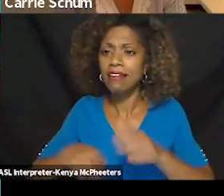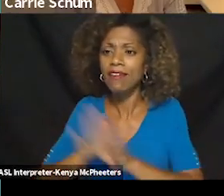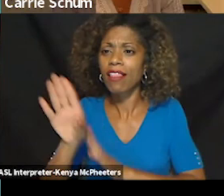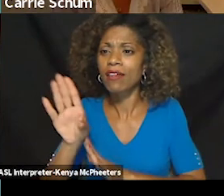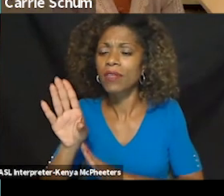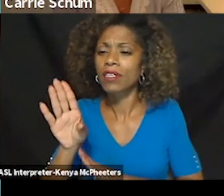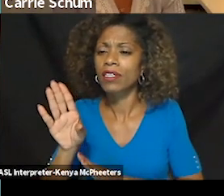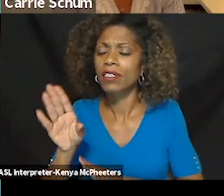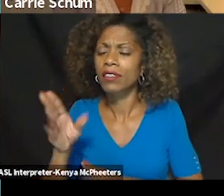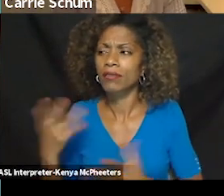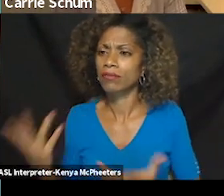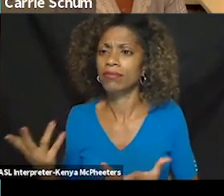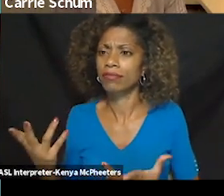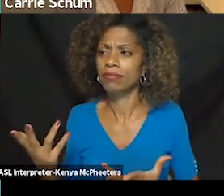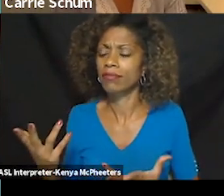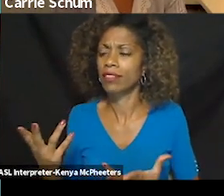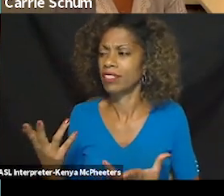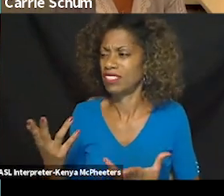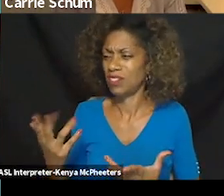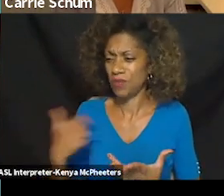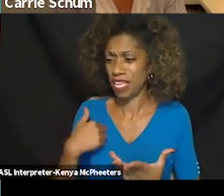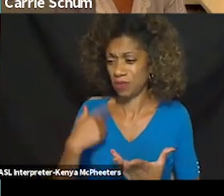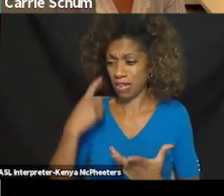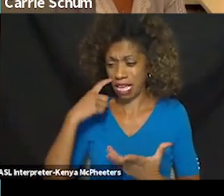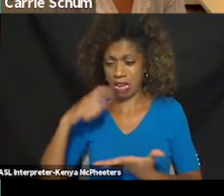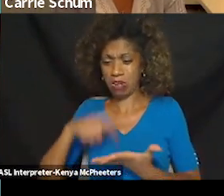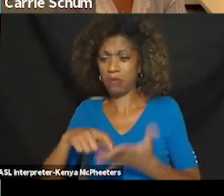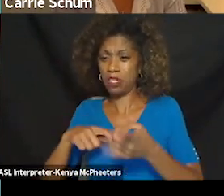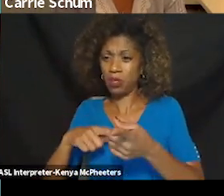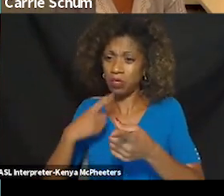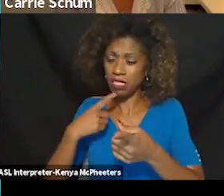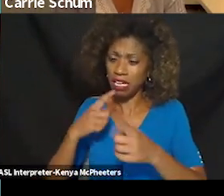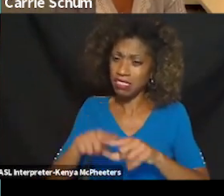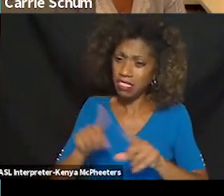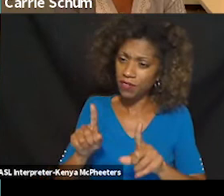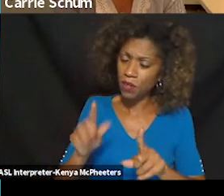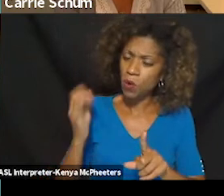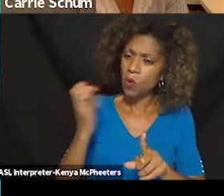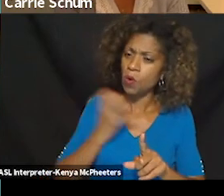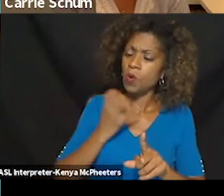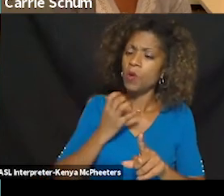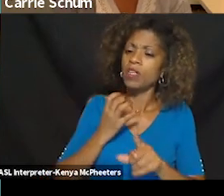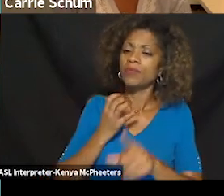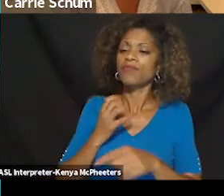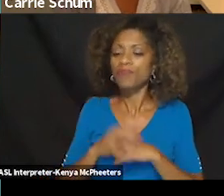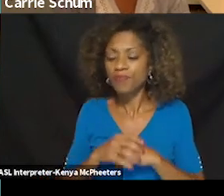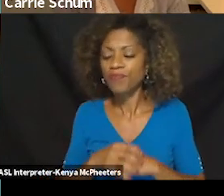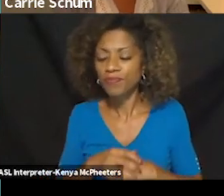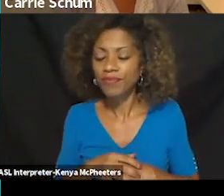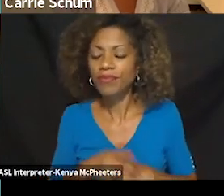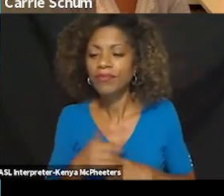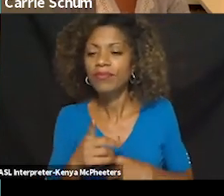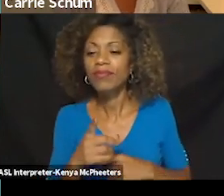Now, and to tease the RAND survey again, I saw a story on the news last night that said, the mask wars